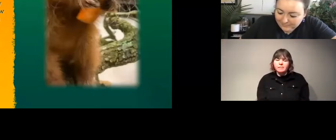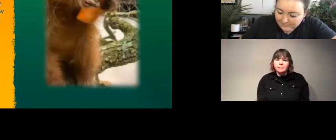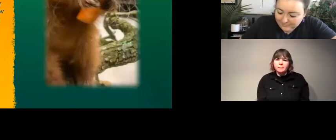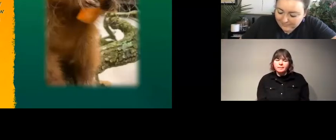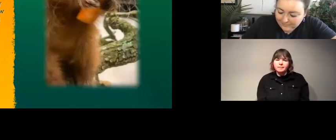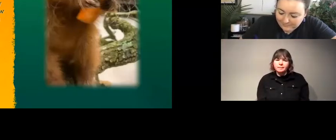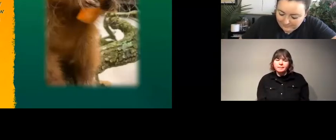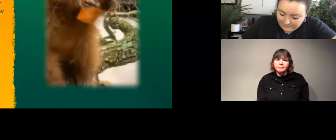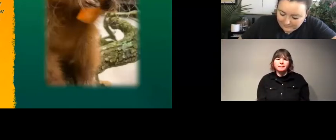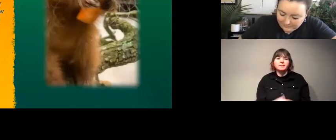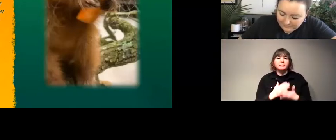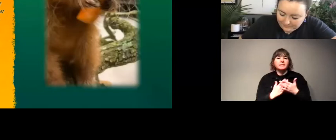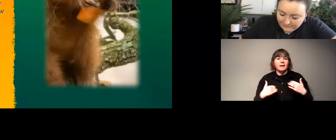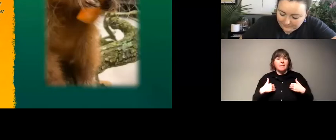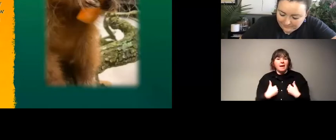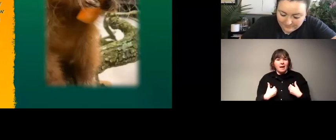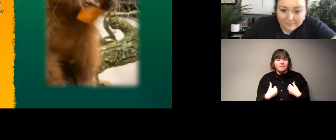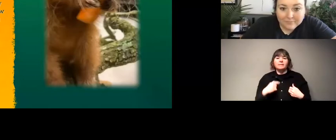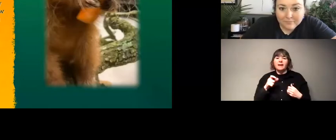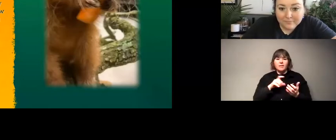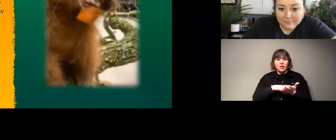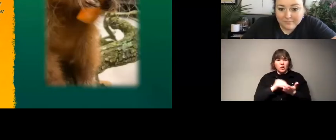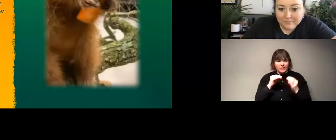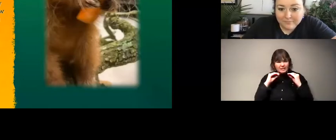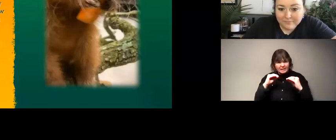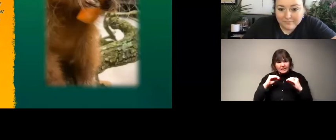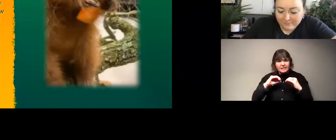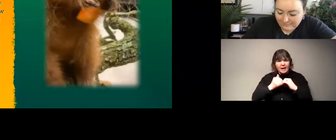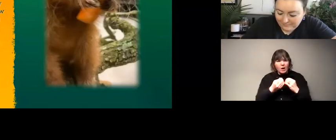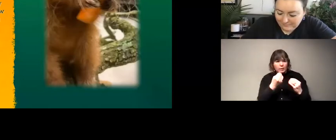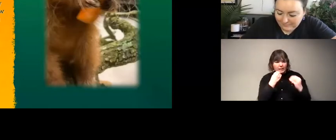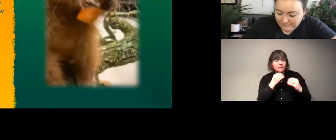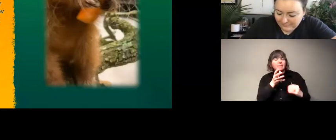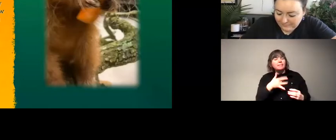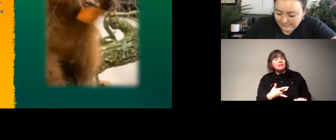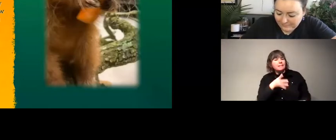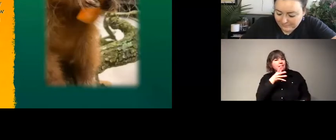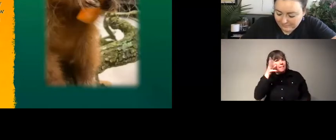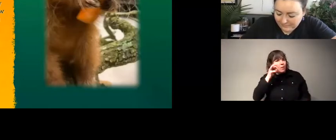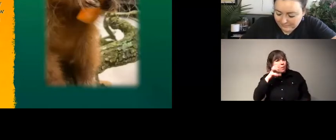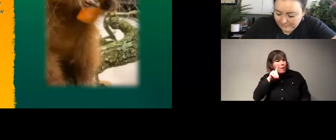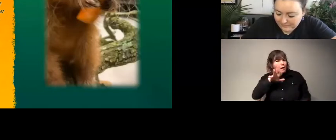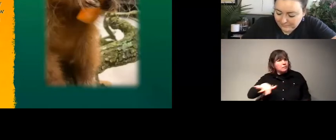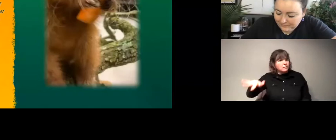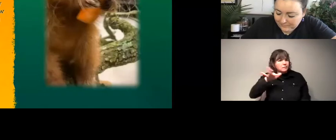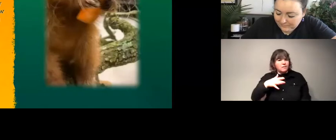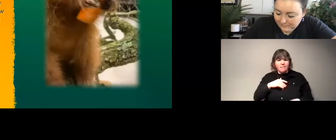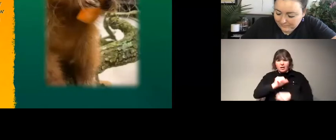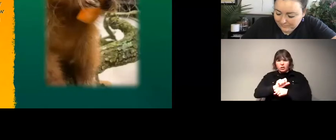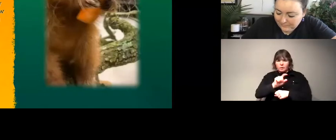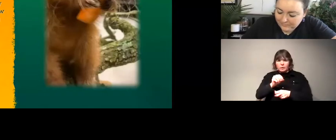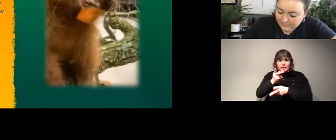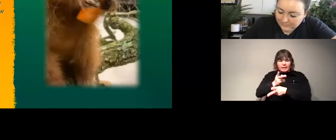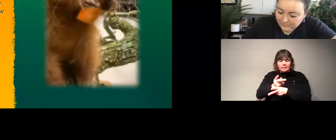and some animals actually have to learn how to eat, which is a lot of the parents' jobs in the wild. So our job as a zookeeper sometimes is